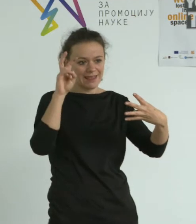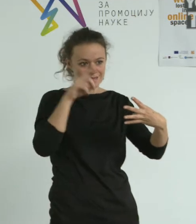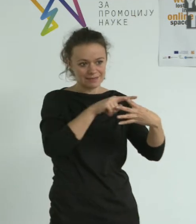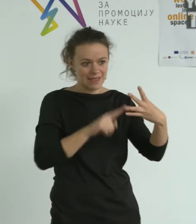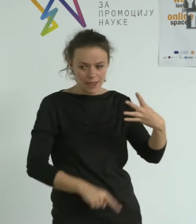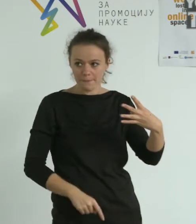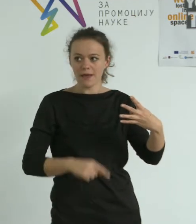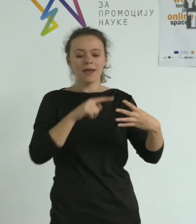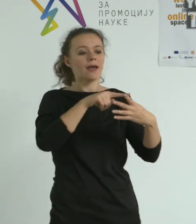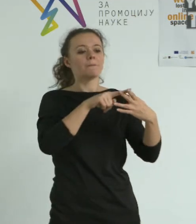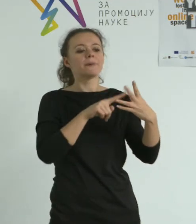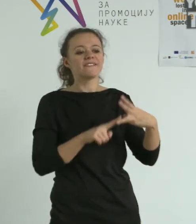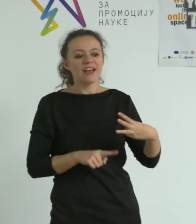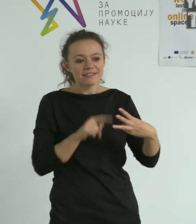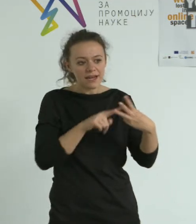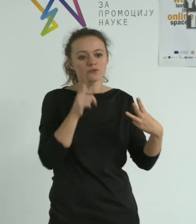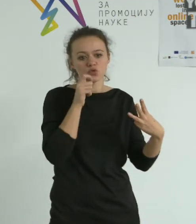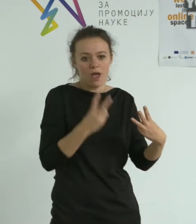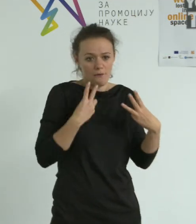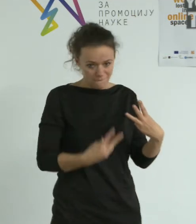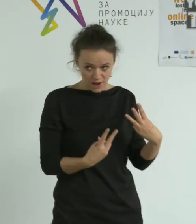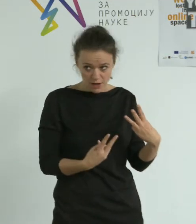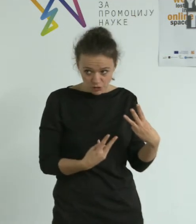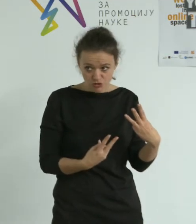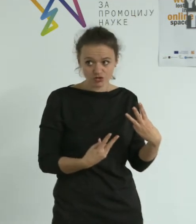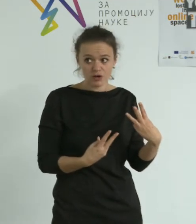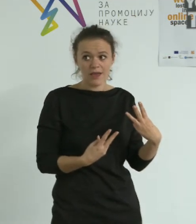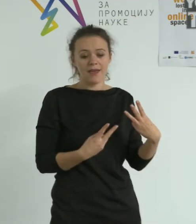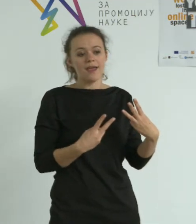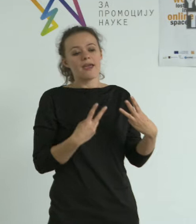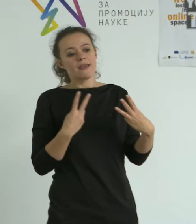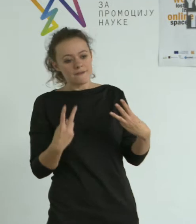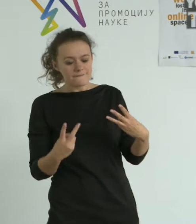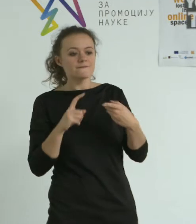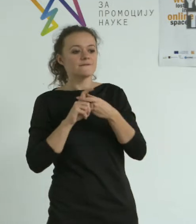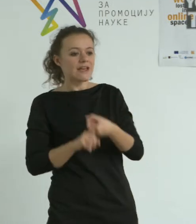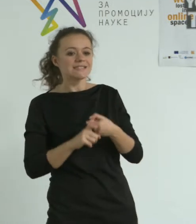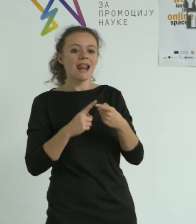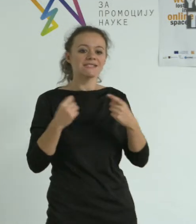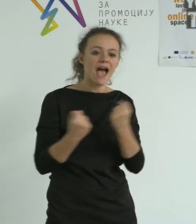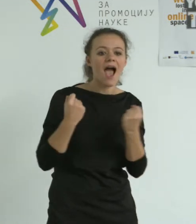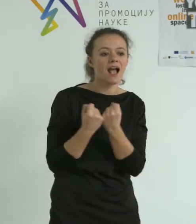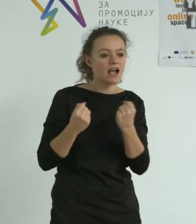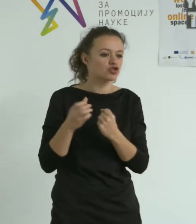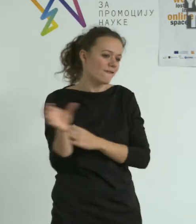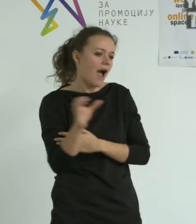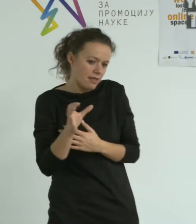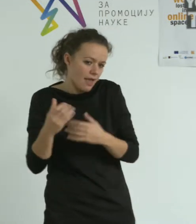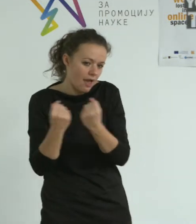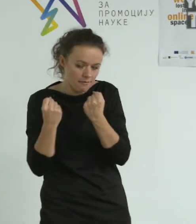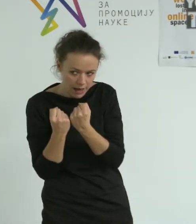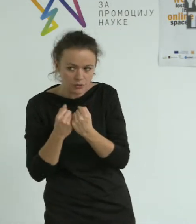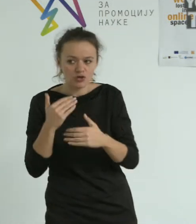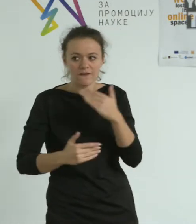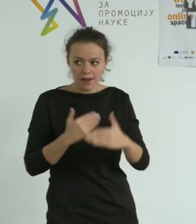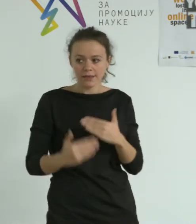which, the first 3 are very important that require engagement, while the 4th